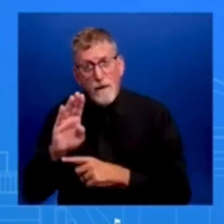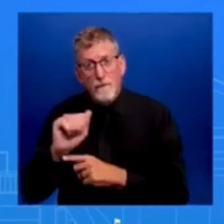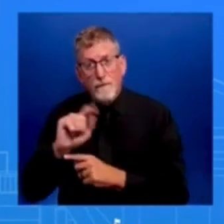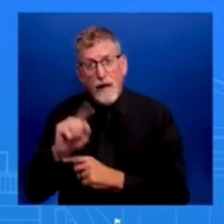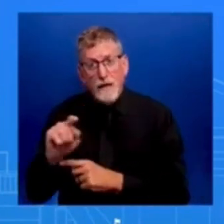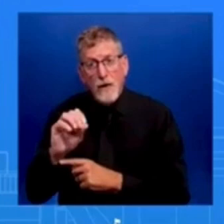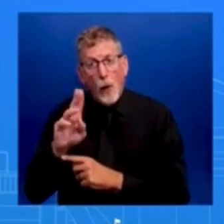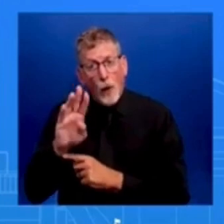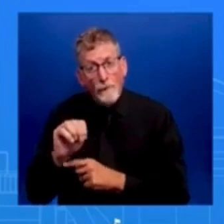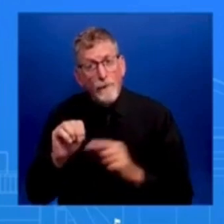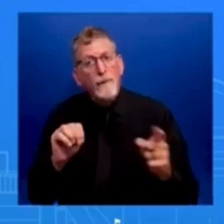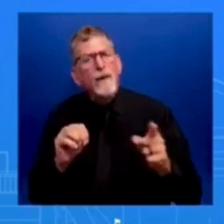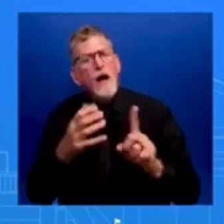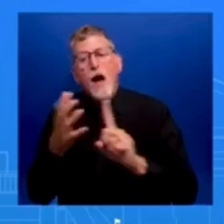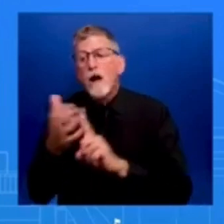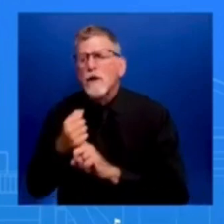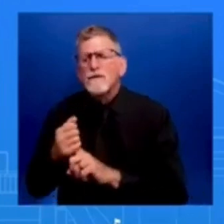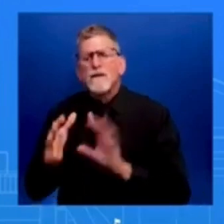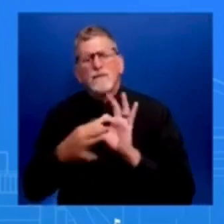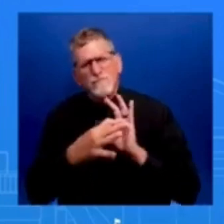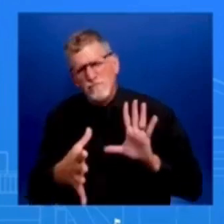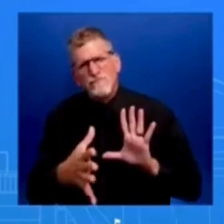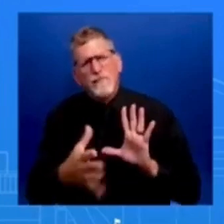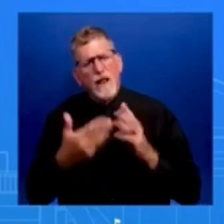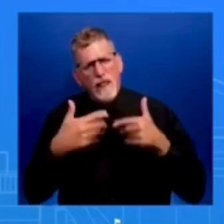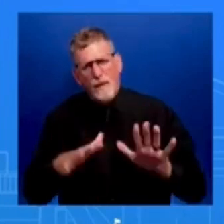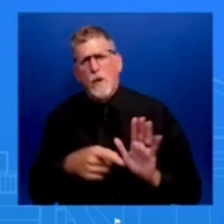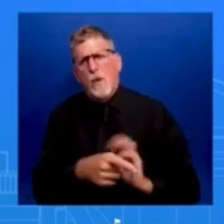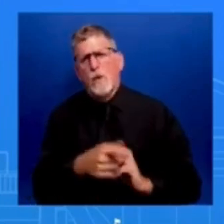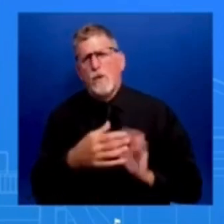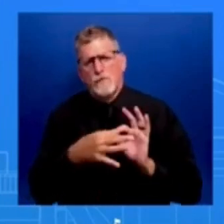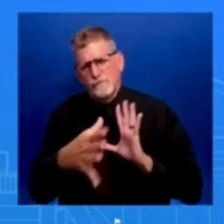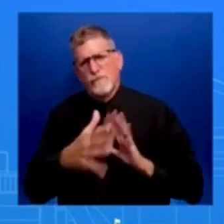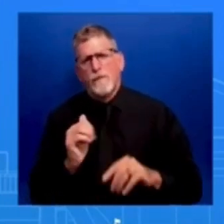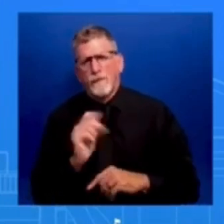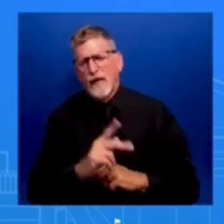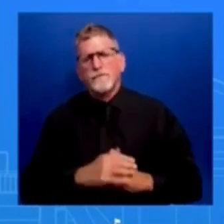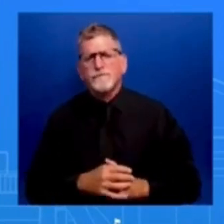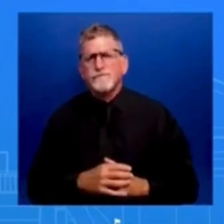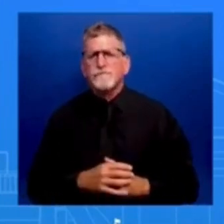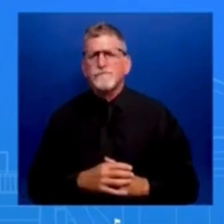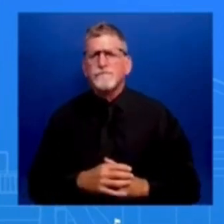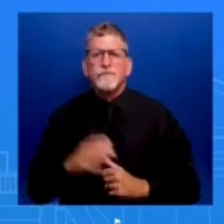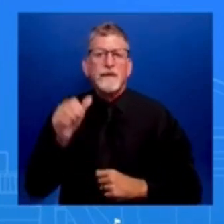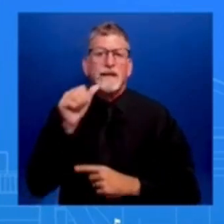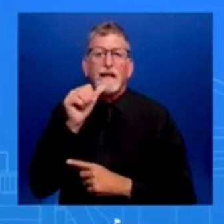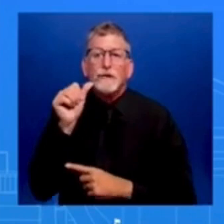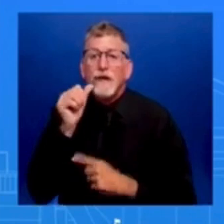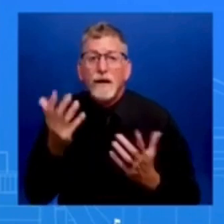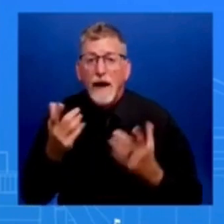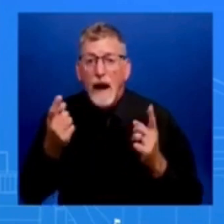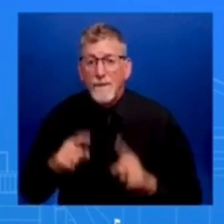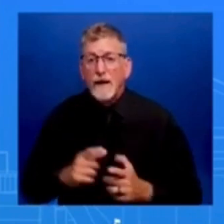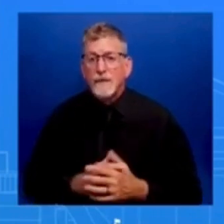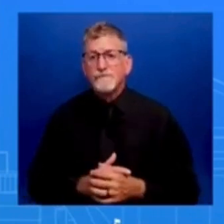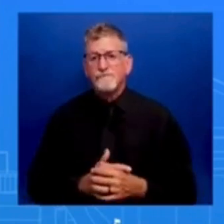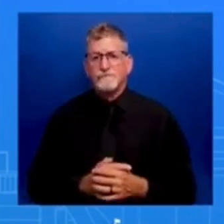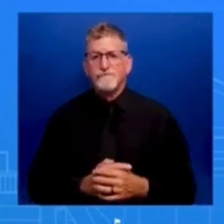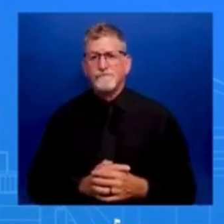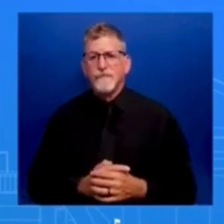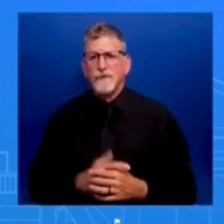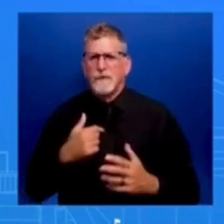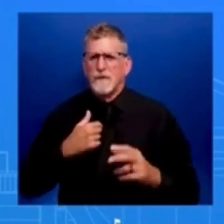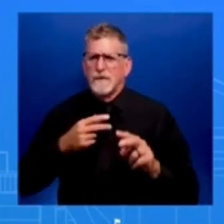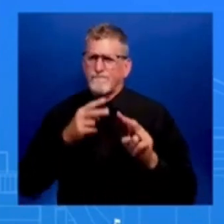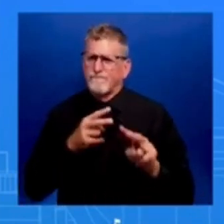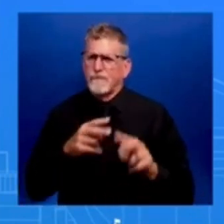safety. And so we echo the strong condemnation of yesterday's action by Economic Community of West African States and other